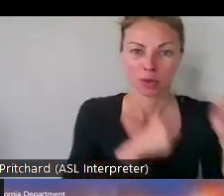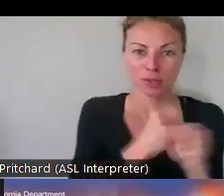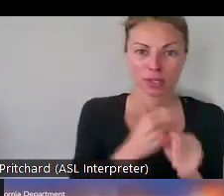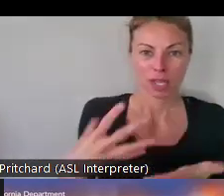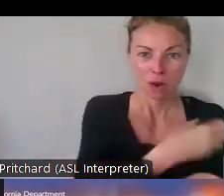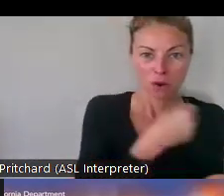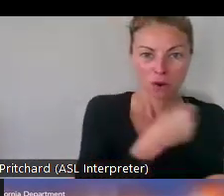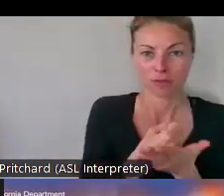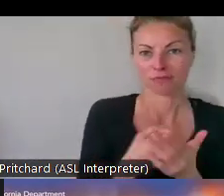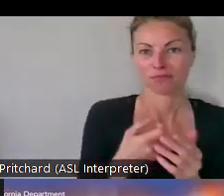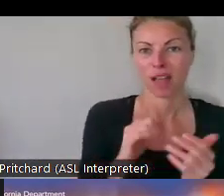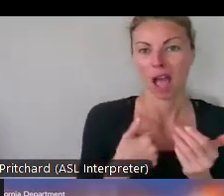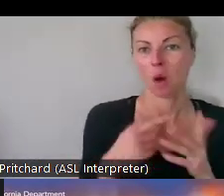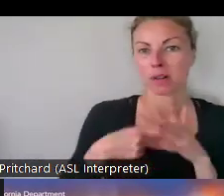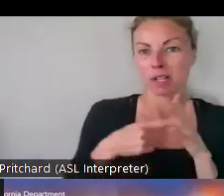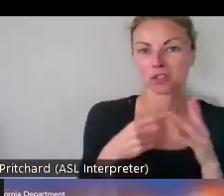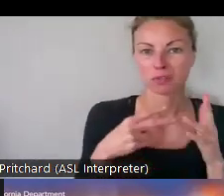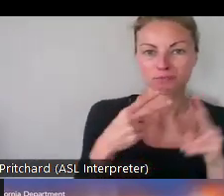calculations.